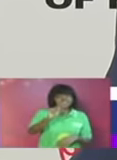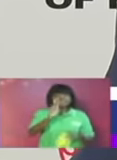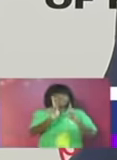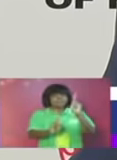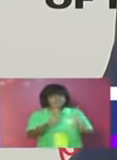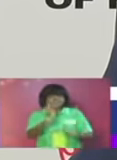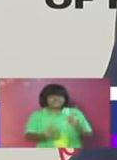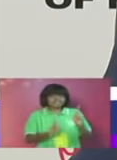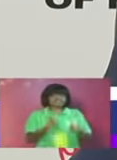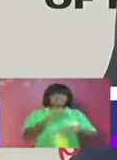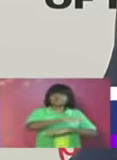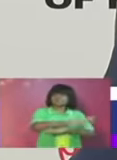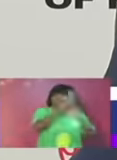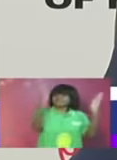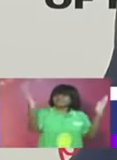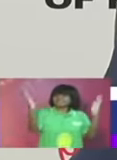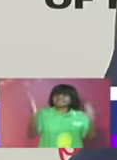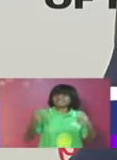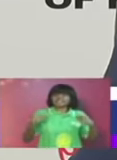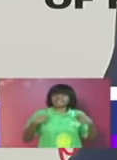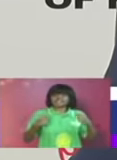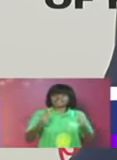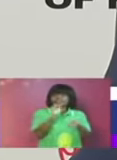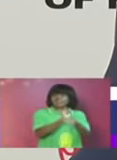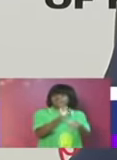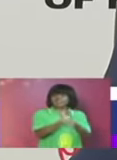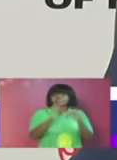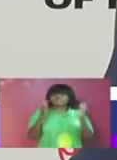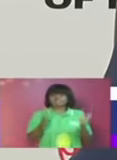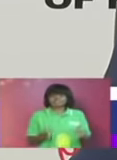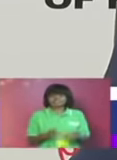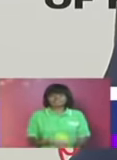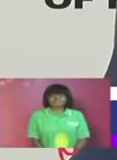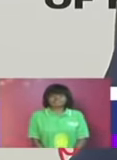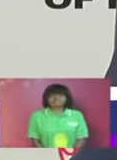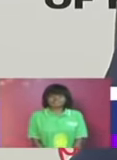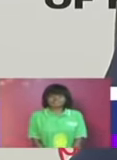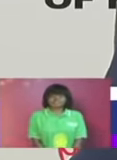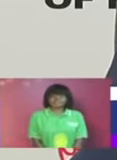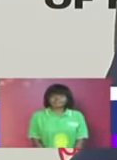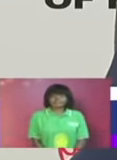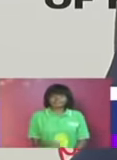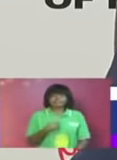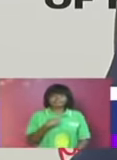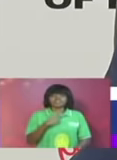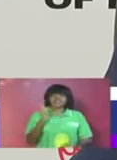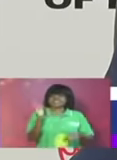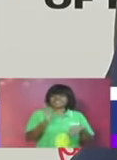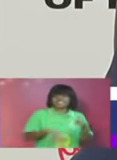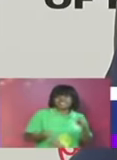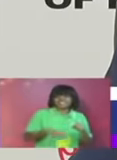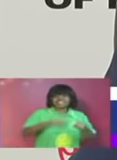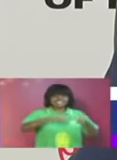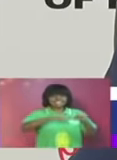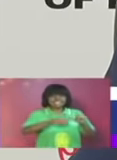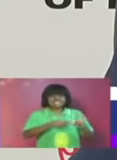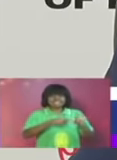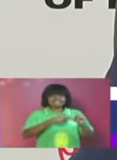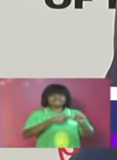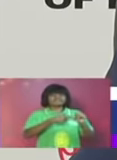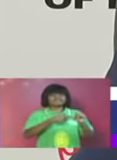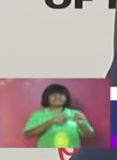morning to healthcare workers, wherever you are. I really can't start this morning without once again